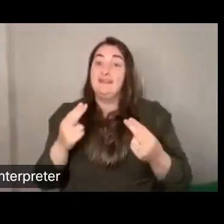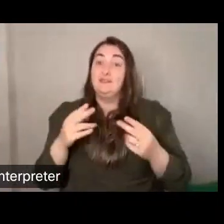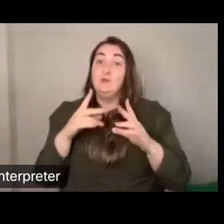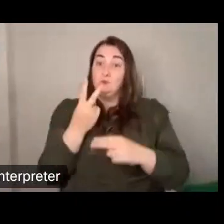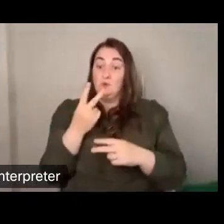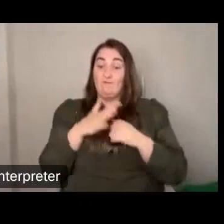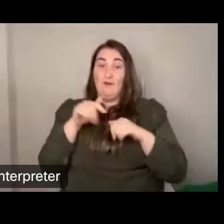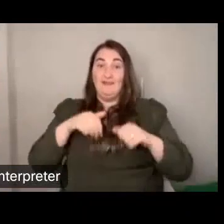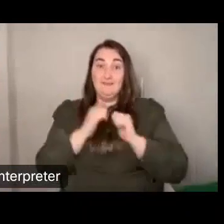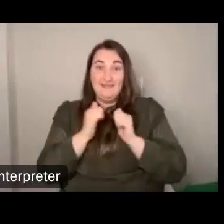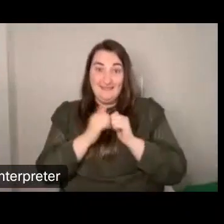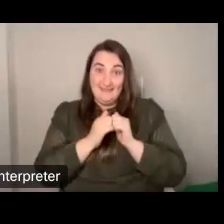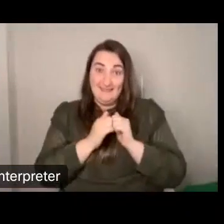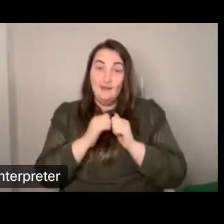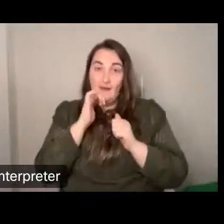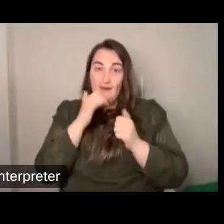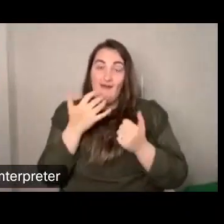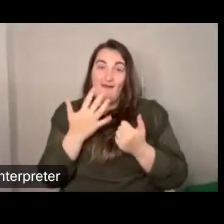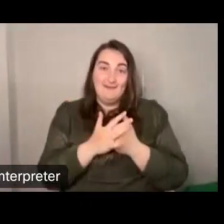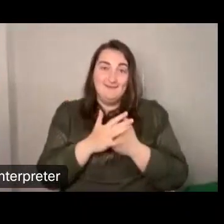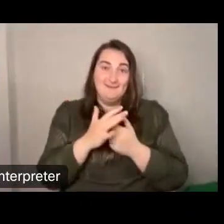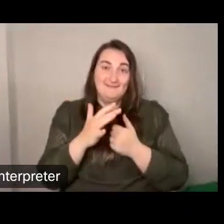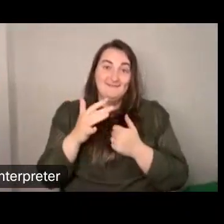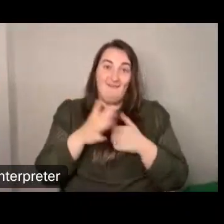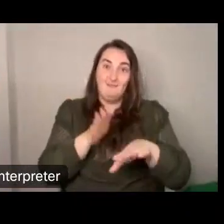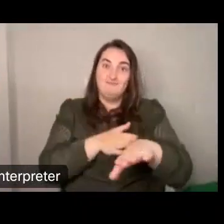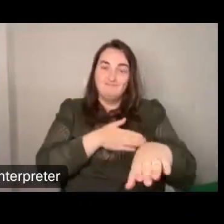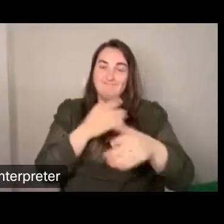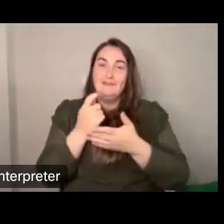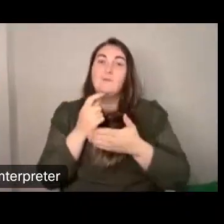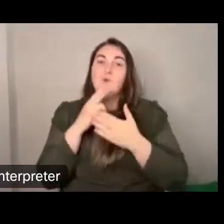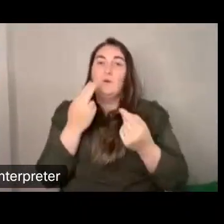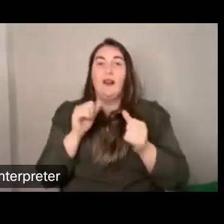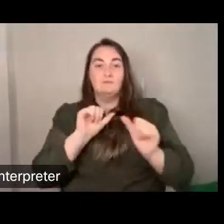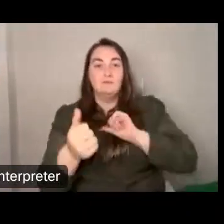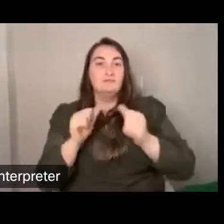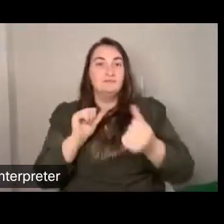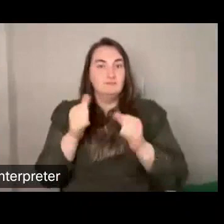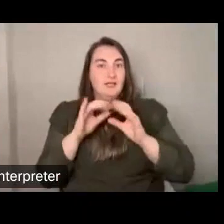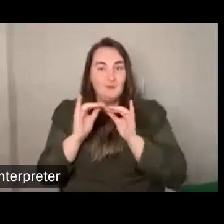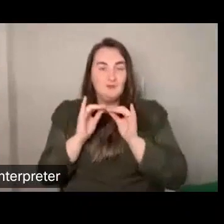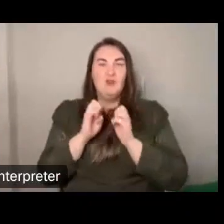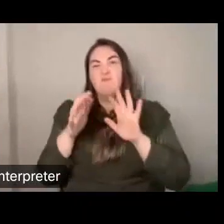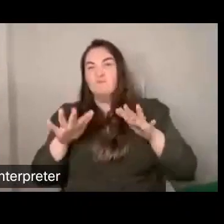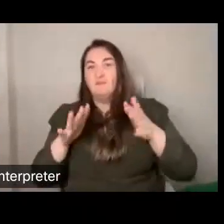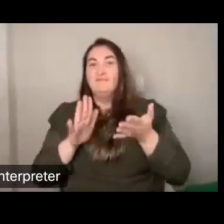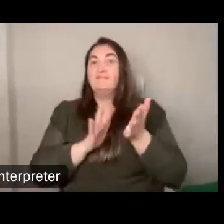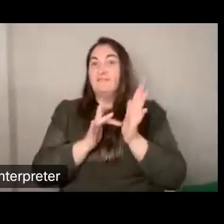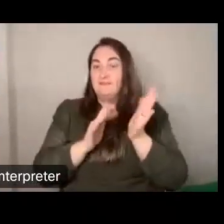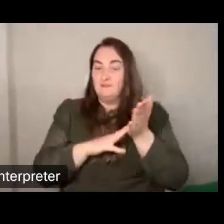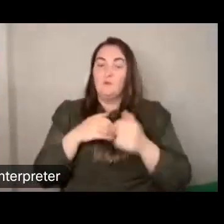this session. Being of a length, and we're grateful for their work. And so this is Dawn Kelly,